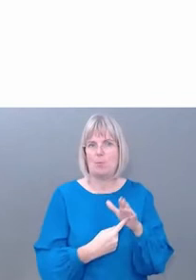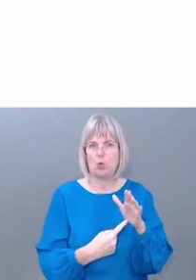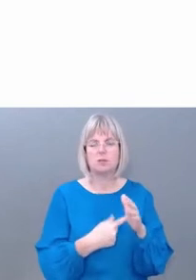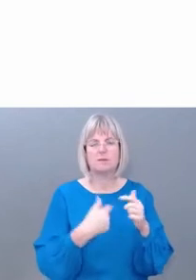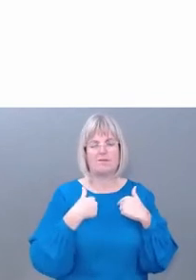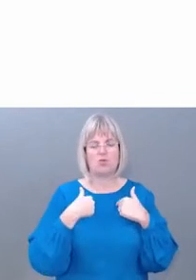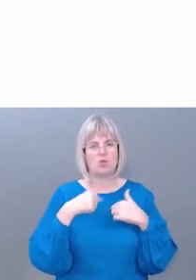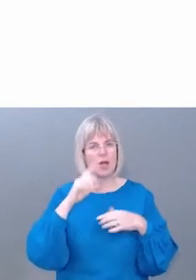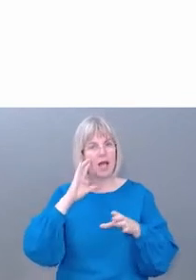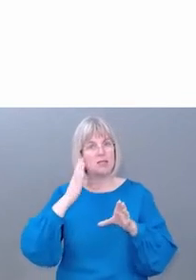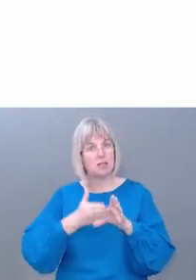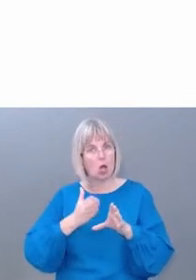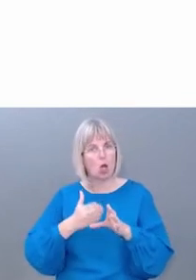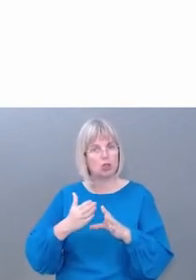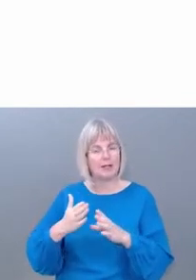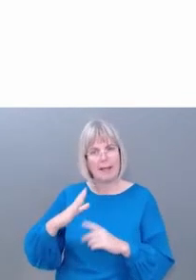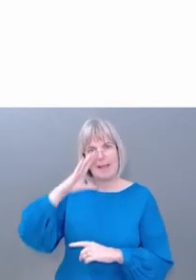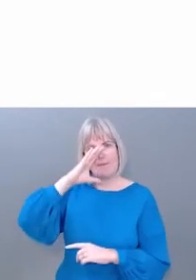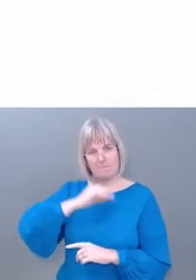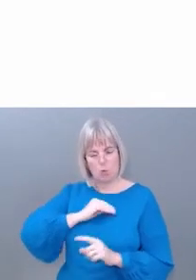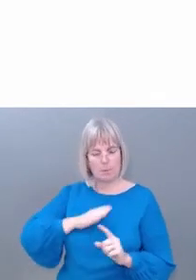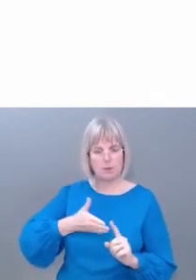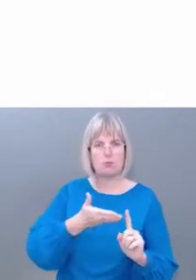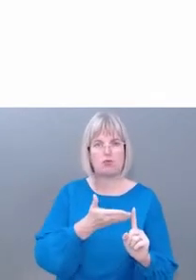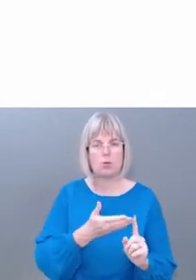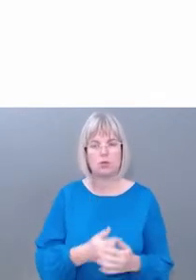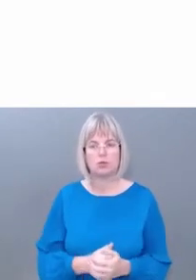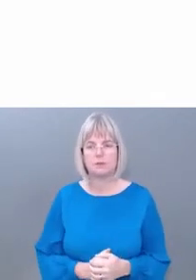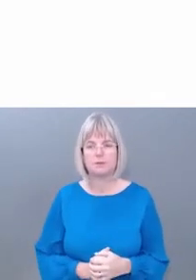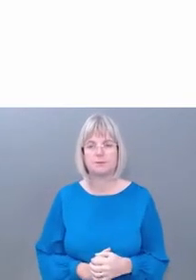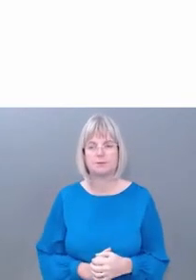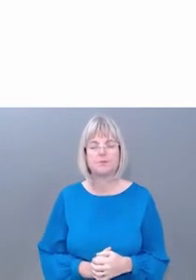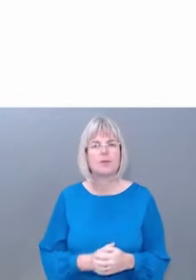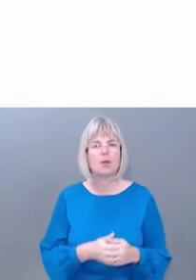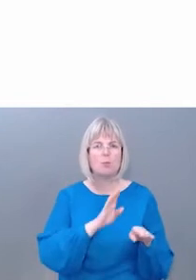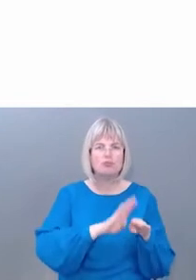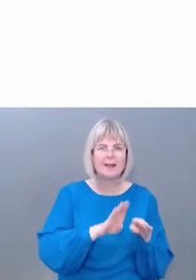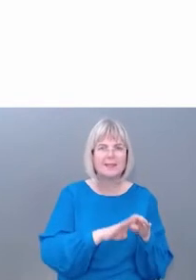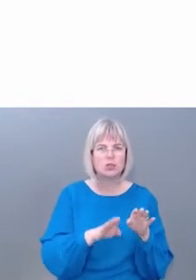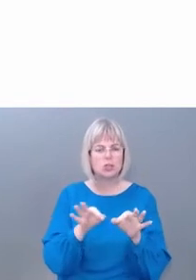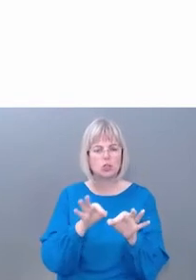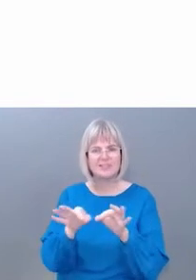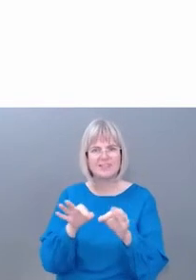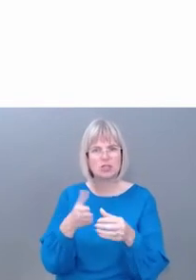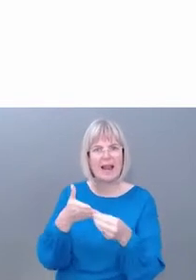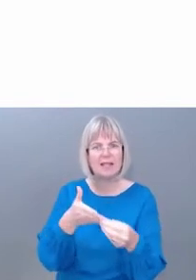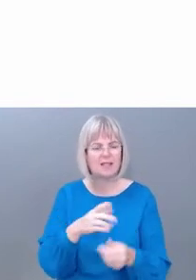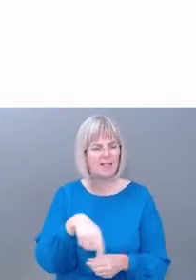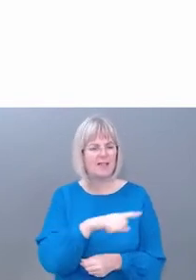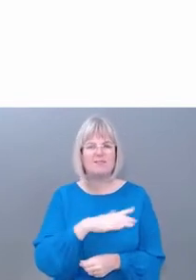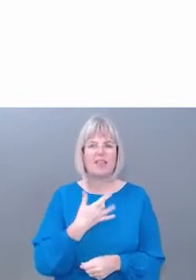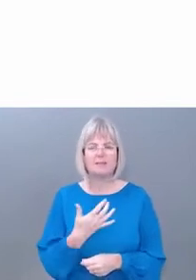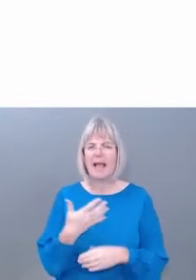this work. So practitioners and strategic leaders alike felt unconvinced that action would result in change given